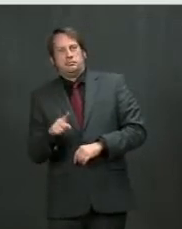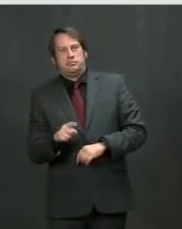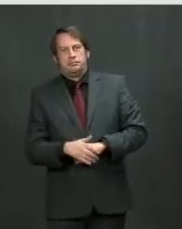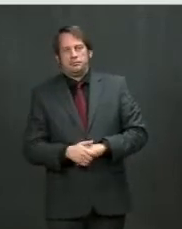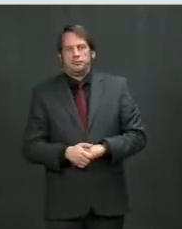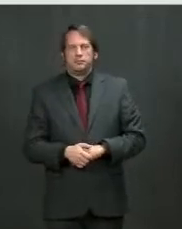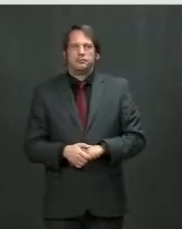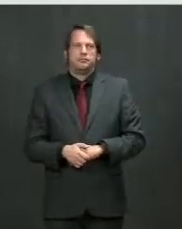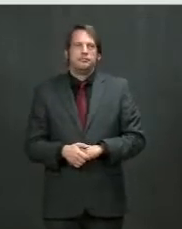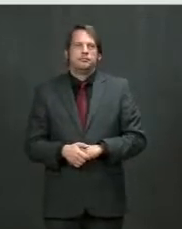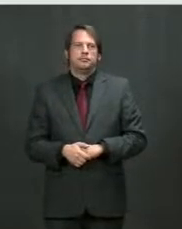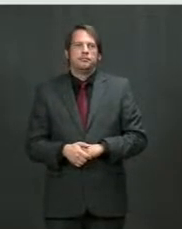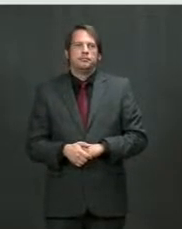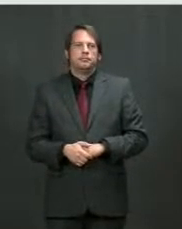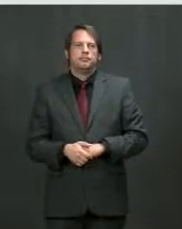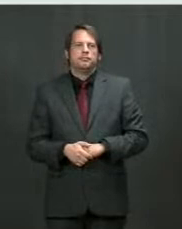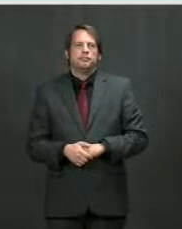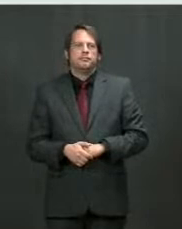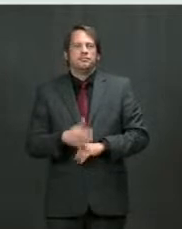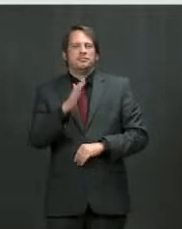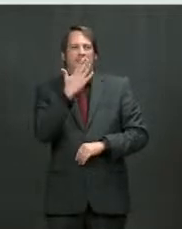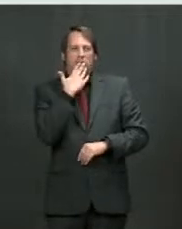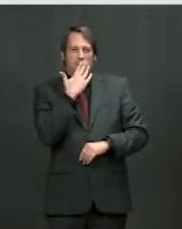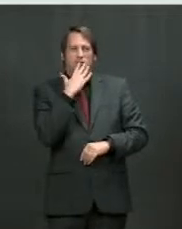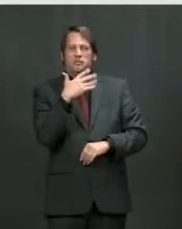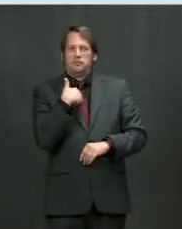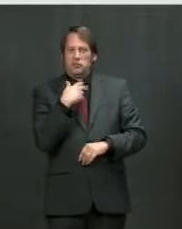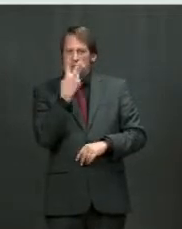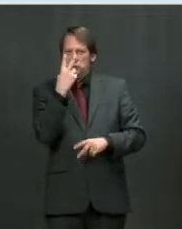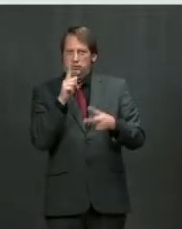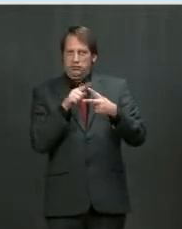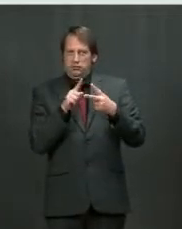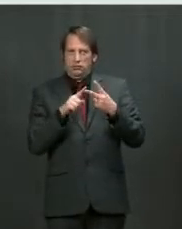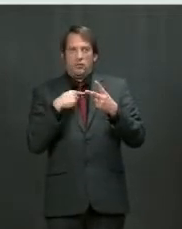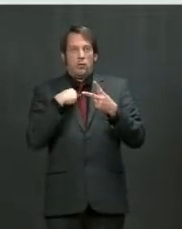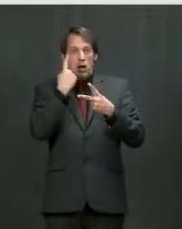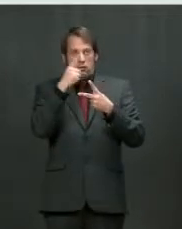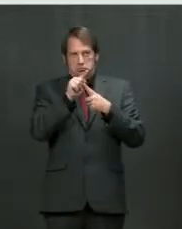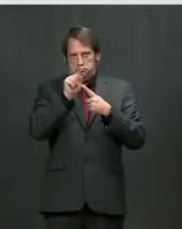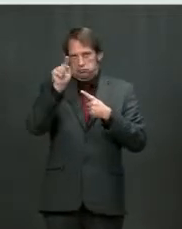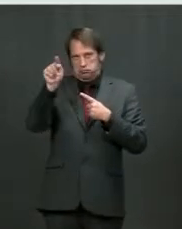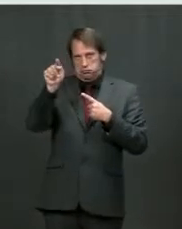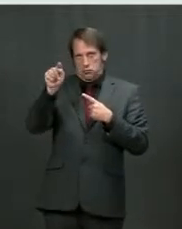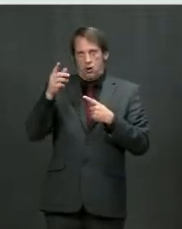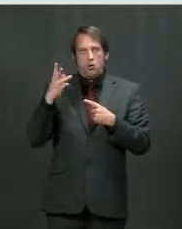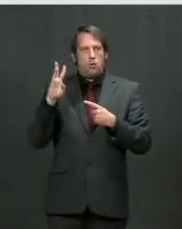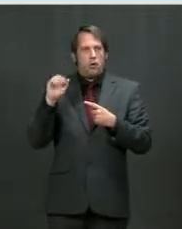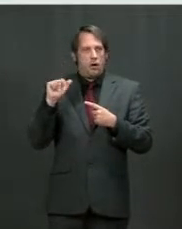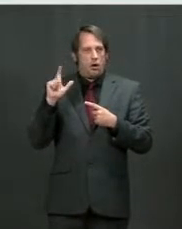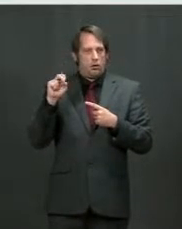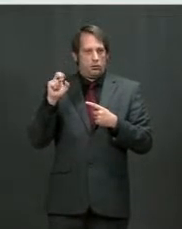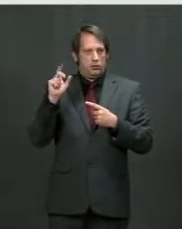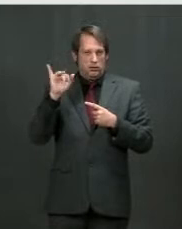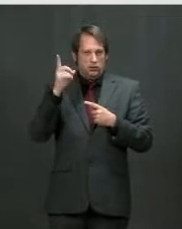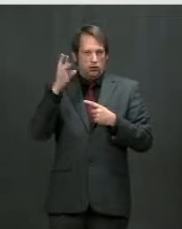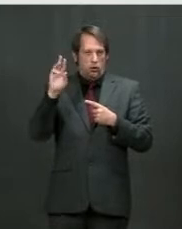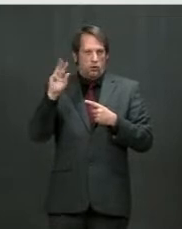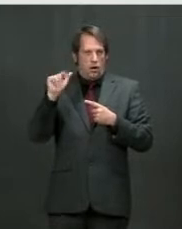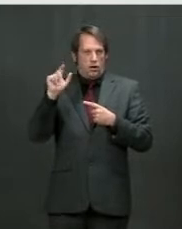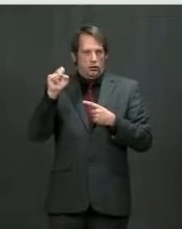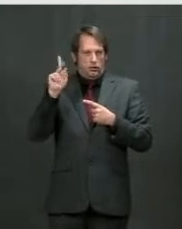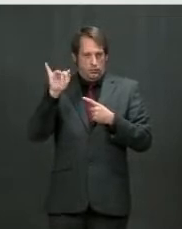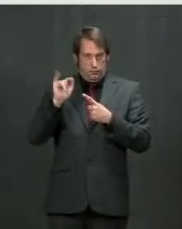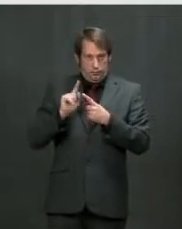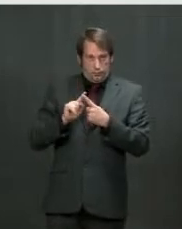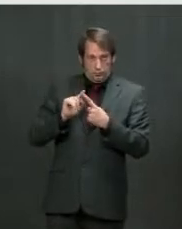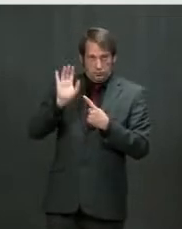Thank you very much. I have two questions. One for you, Dr. Walensky, just to follow up on something you just said. I think you said that the UK variant is